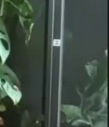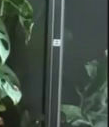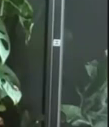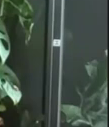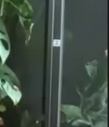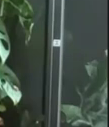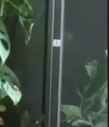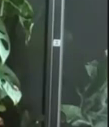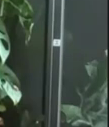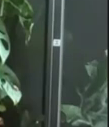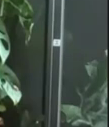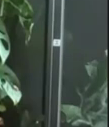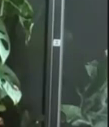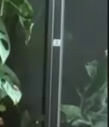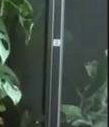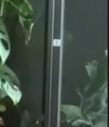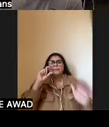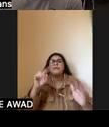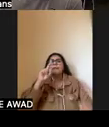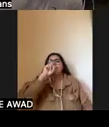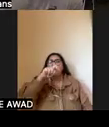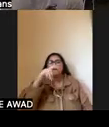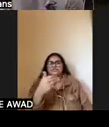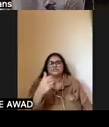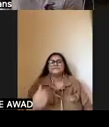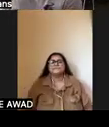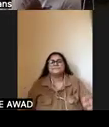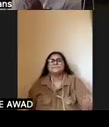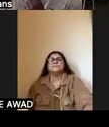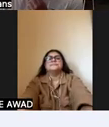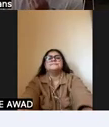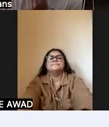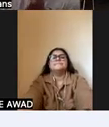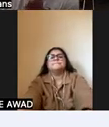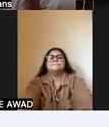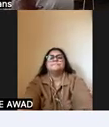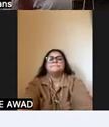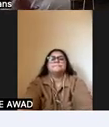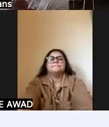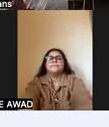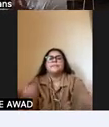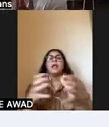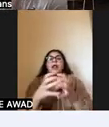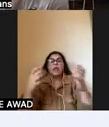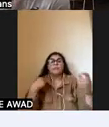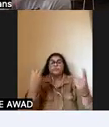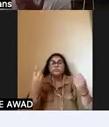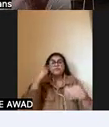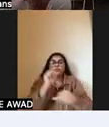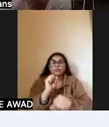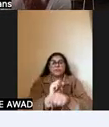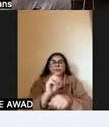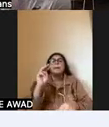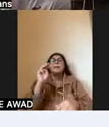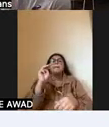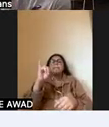a really cool image of a parrotfish. So a lot of what we do for work is micro CT scanning.